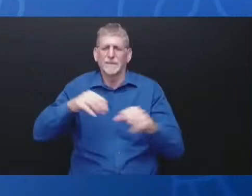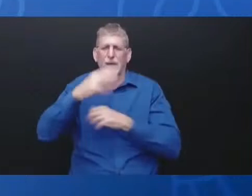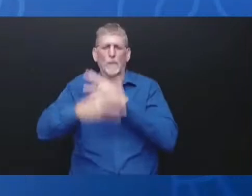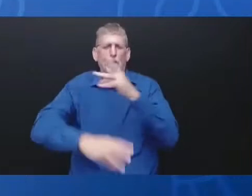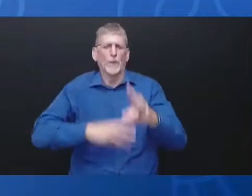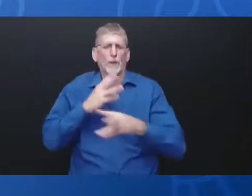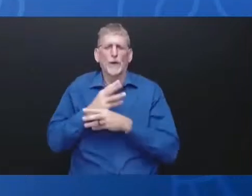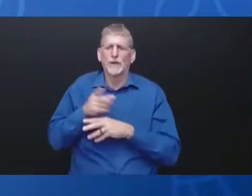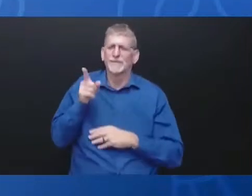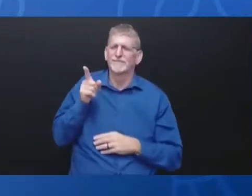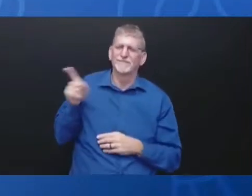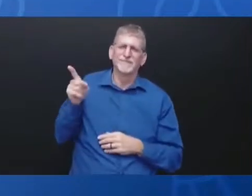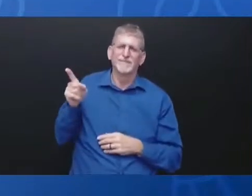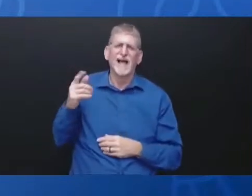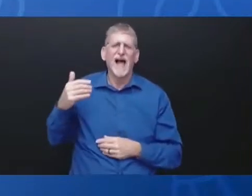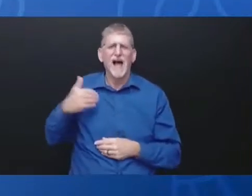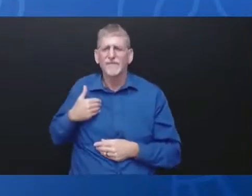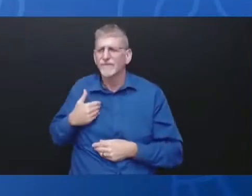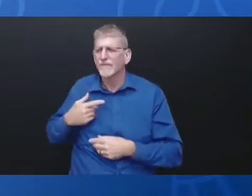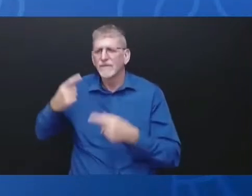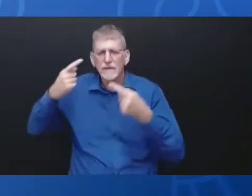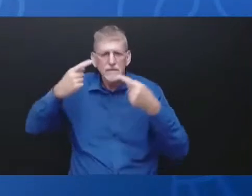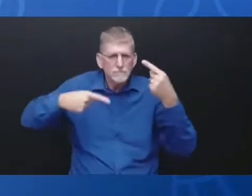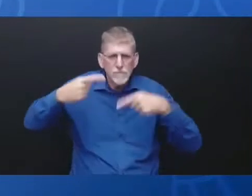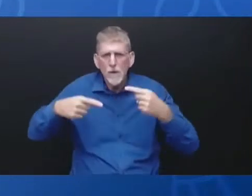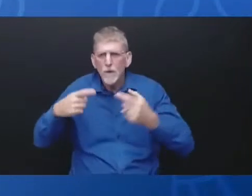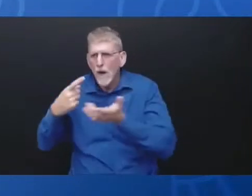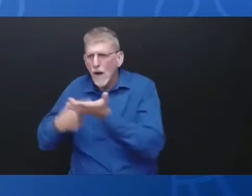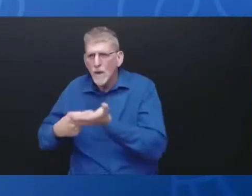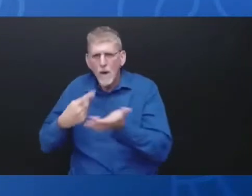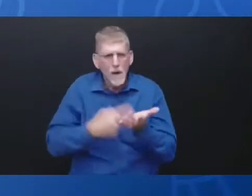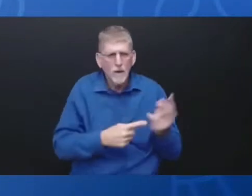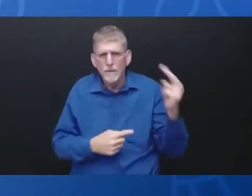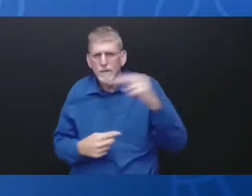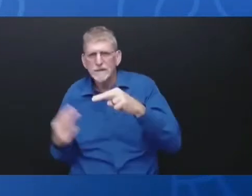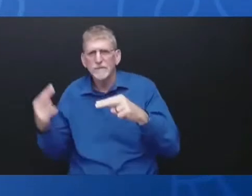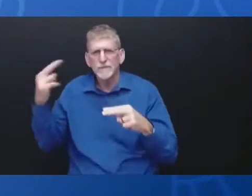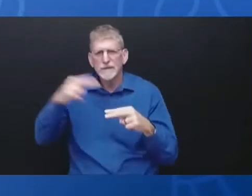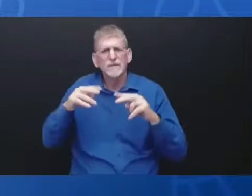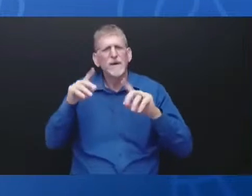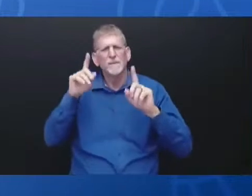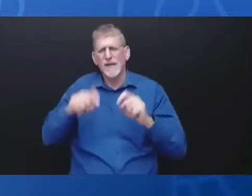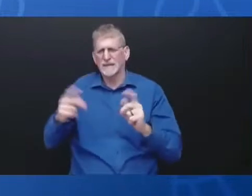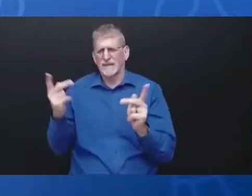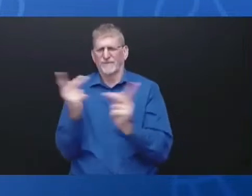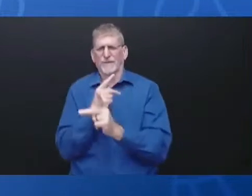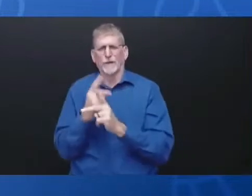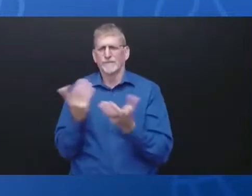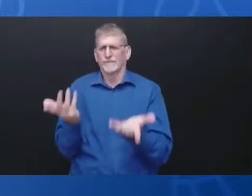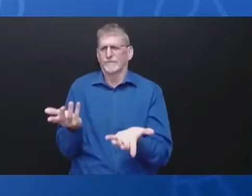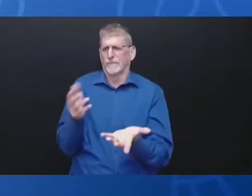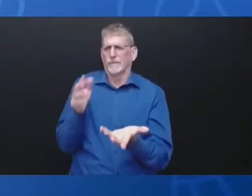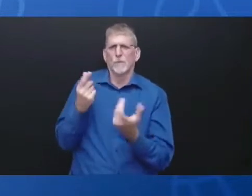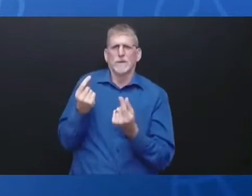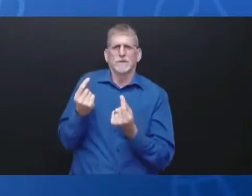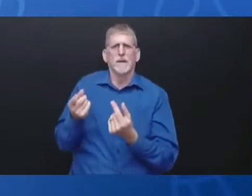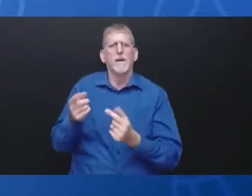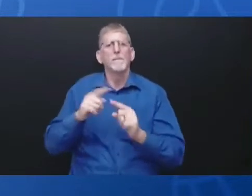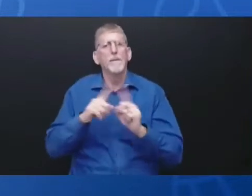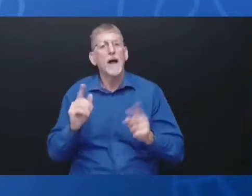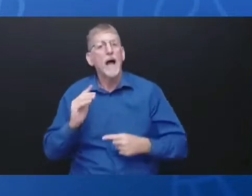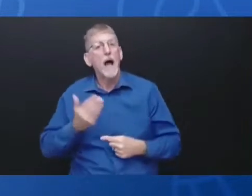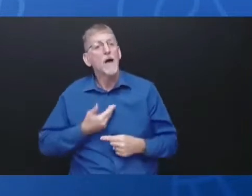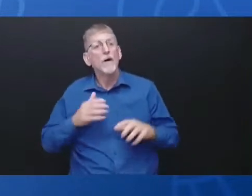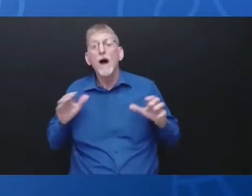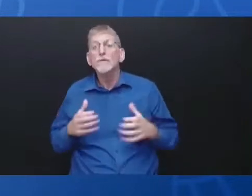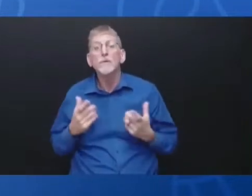be argued. It has to be litigated. But the actions that we take and the decisions we make are not about content. It's about actions